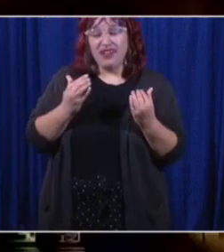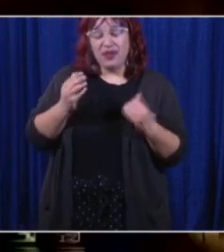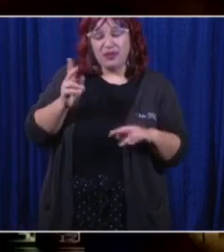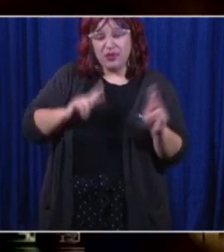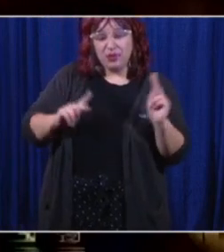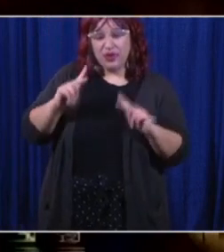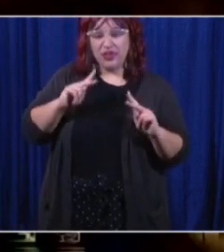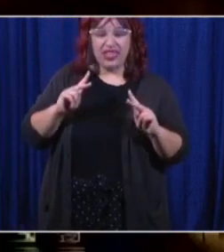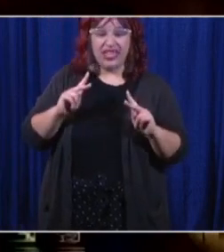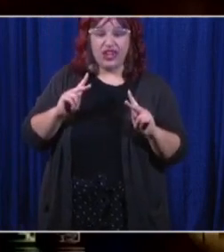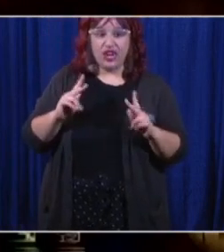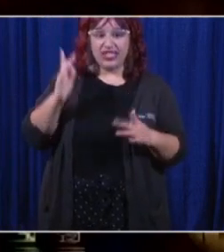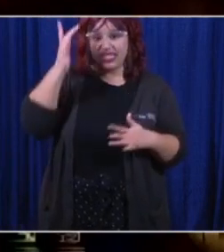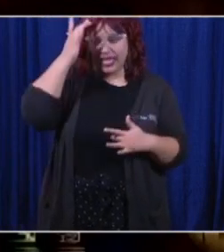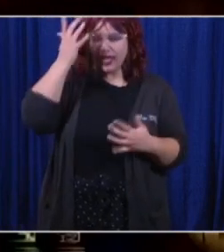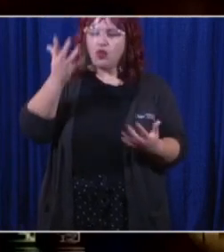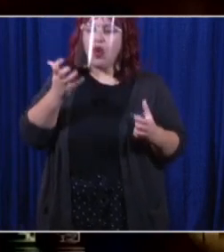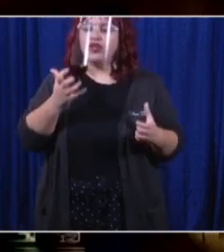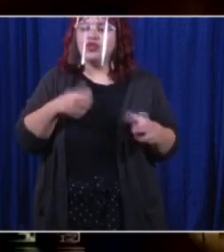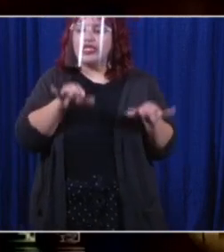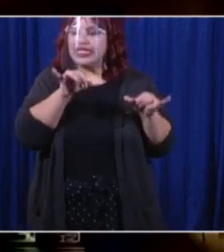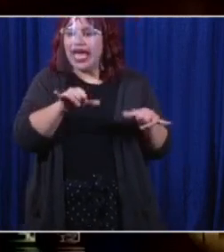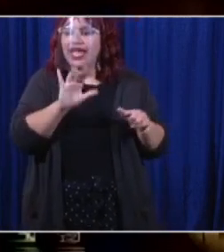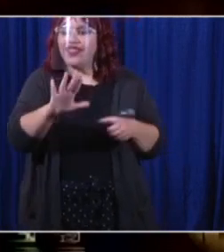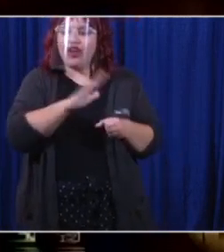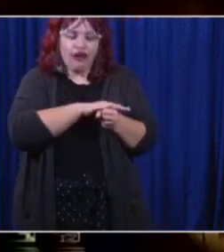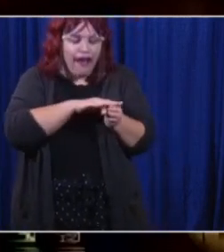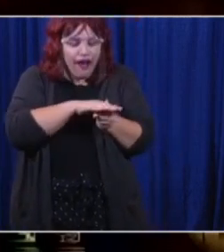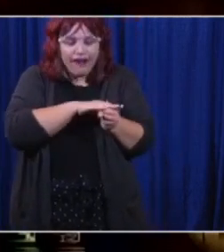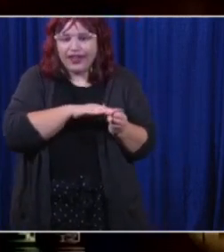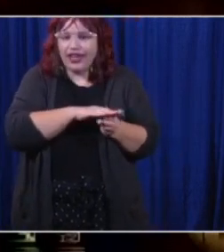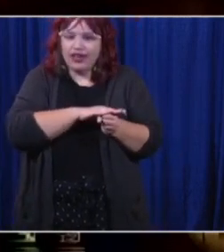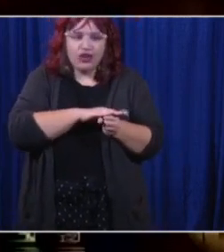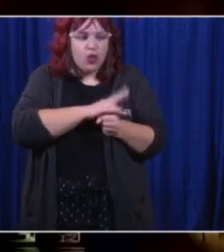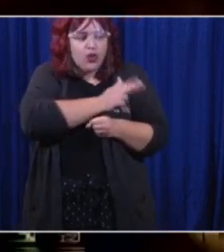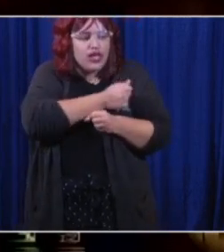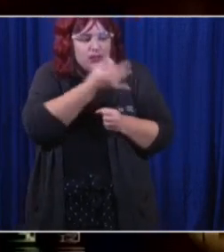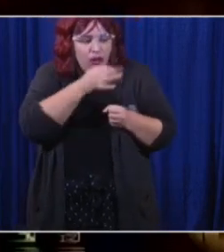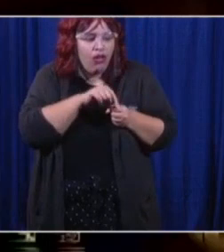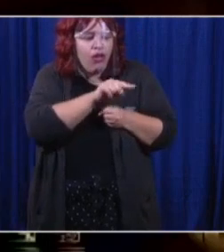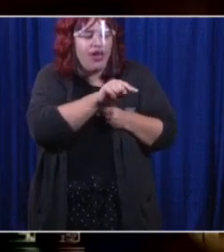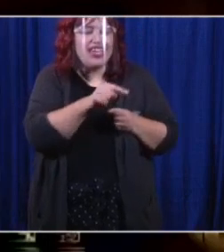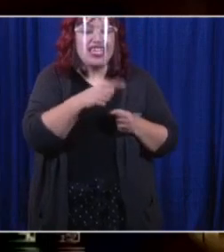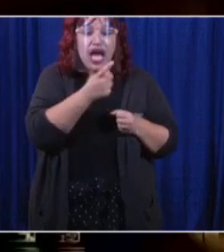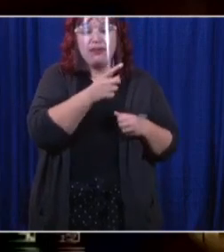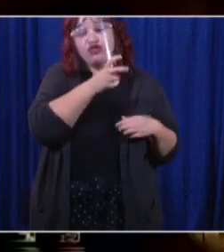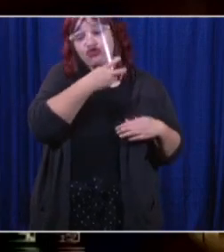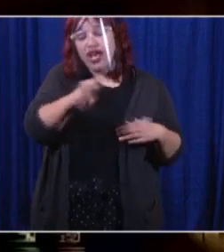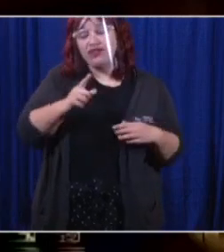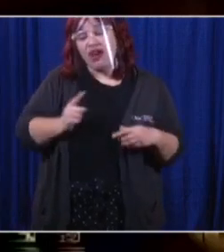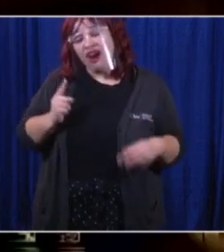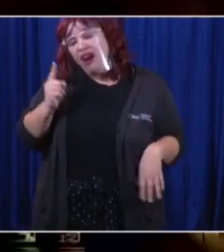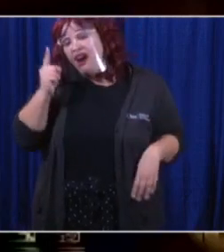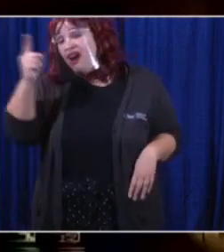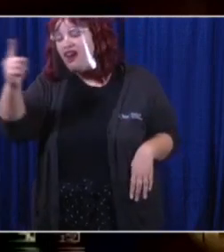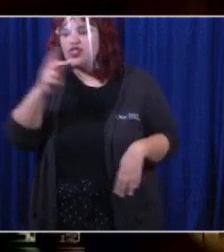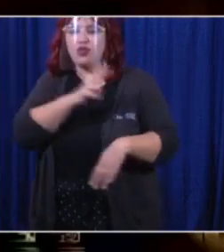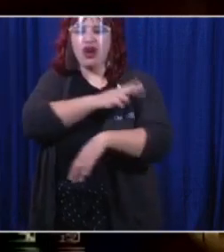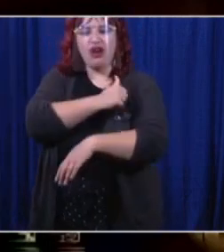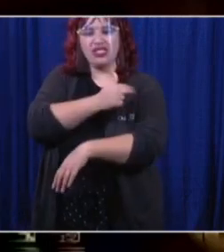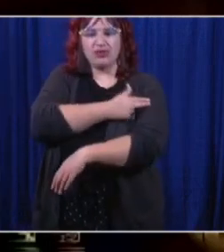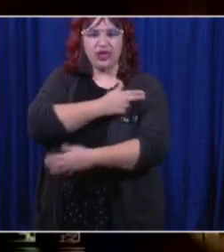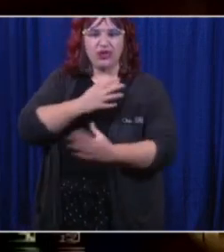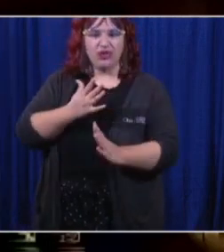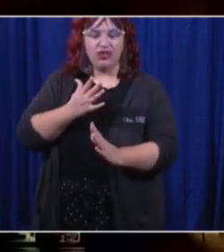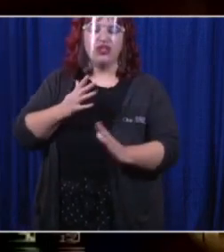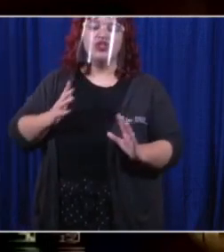COVID care. And that's actually been a really beneficial thing, reserving the capacity at some of the larger referral hospitals for the sickest of the sick